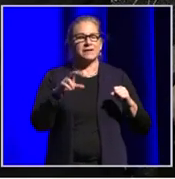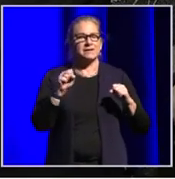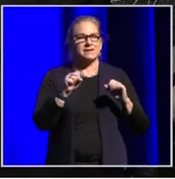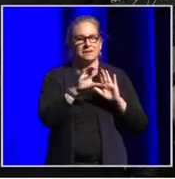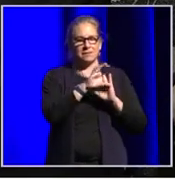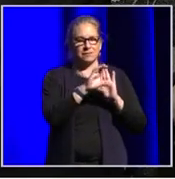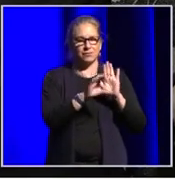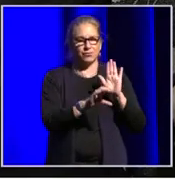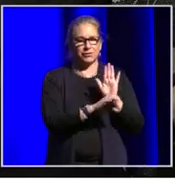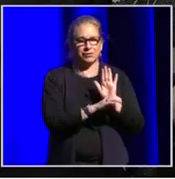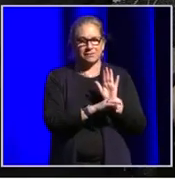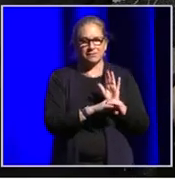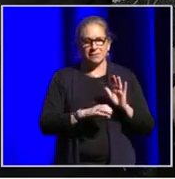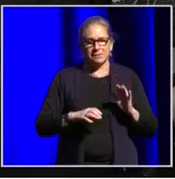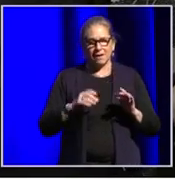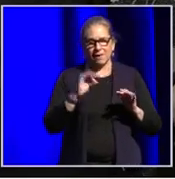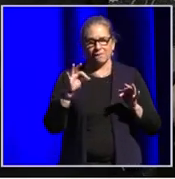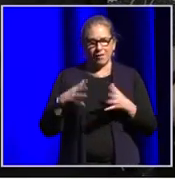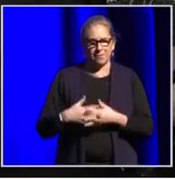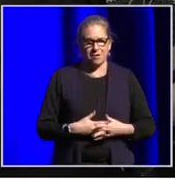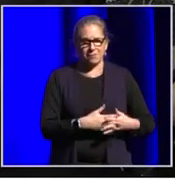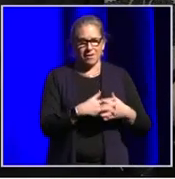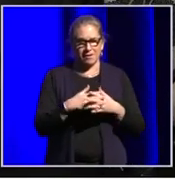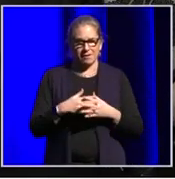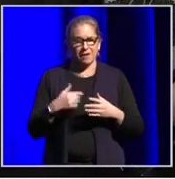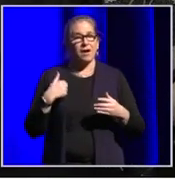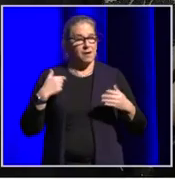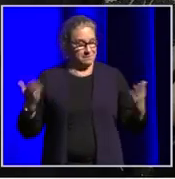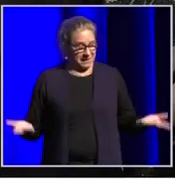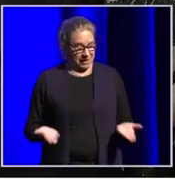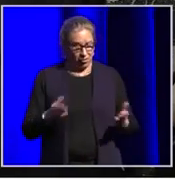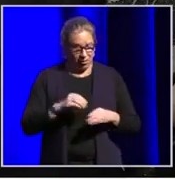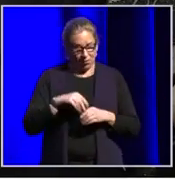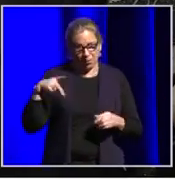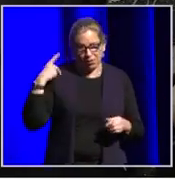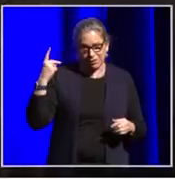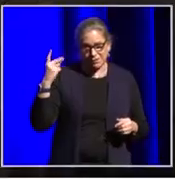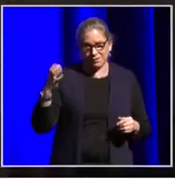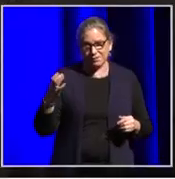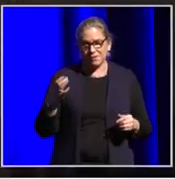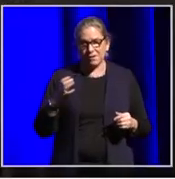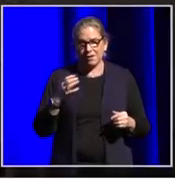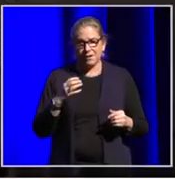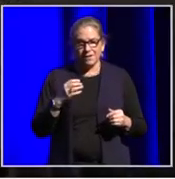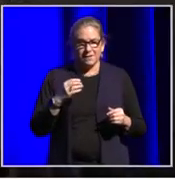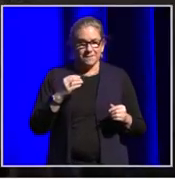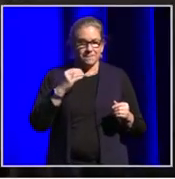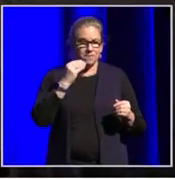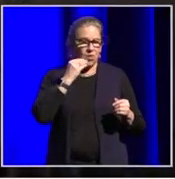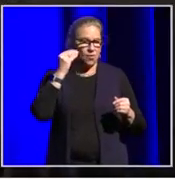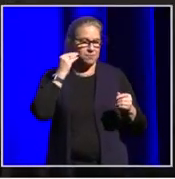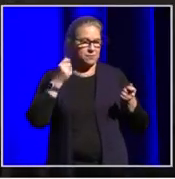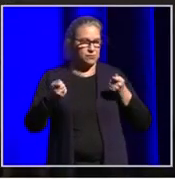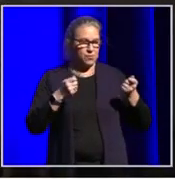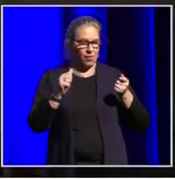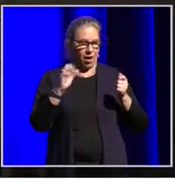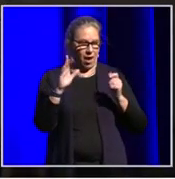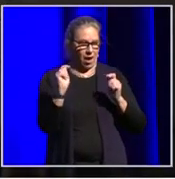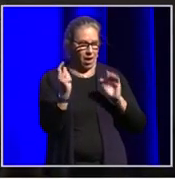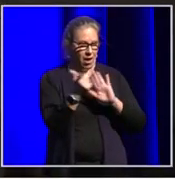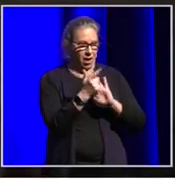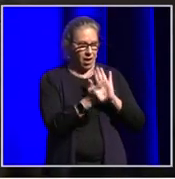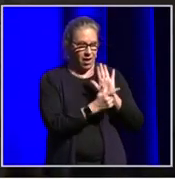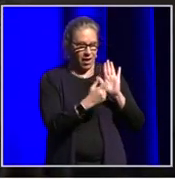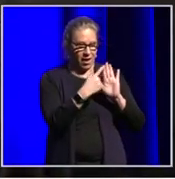United States of America. And the District of Columbia Home Rule Act. And the District of Columbia Home Rule Act. And I will